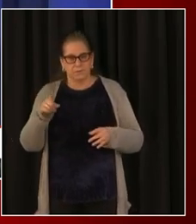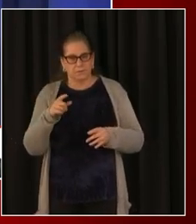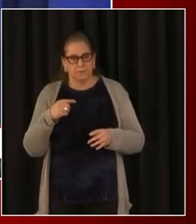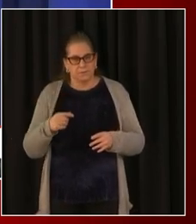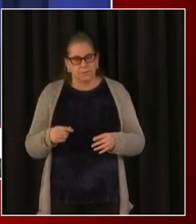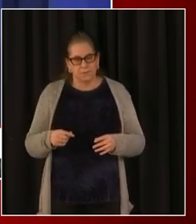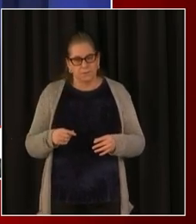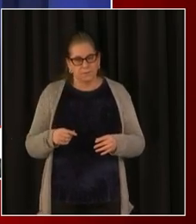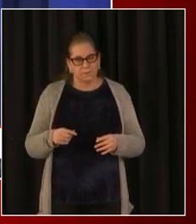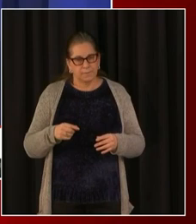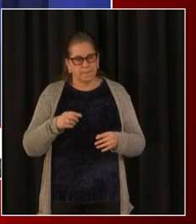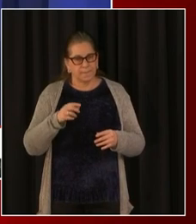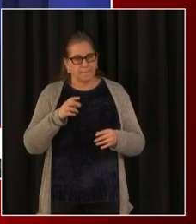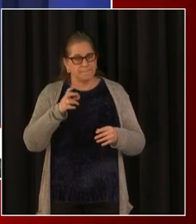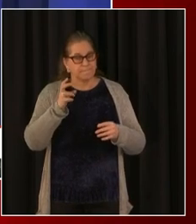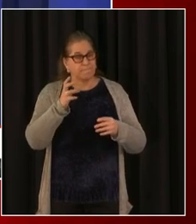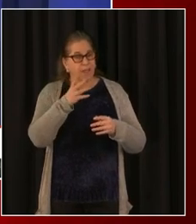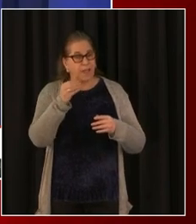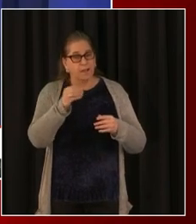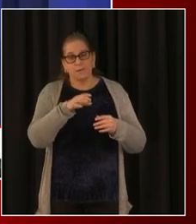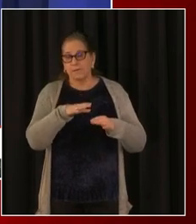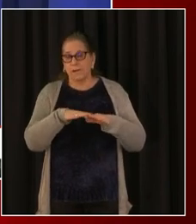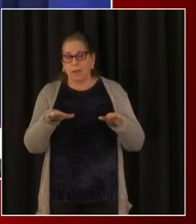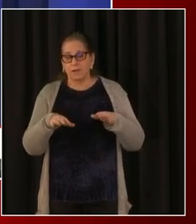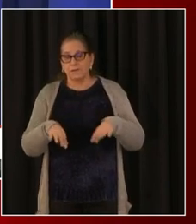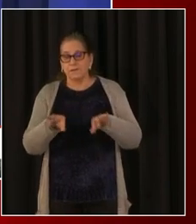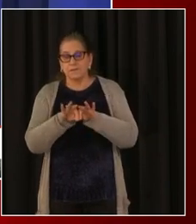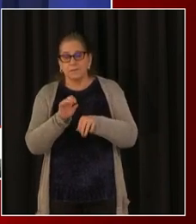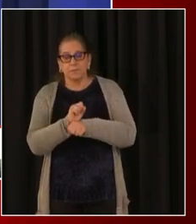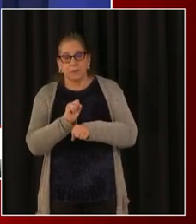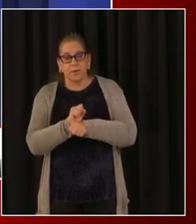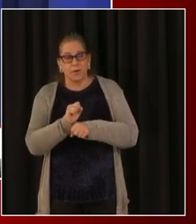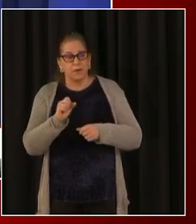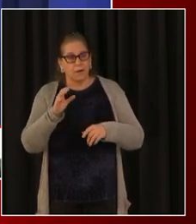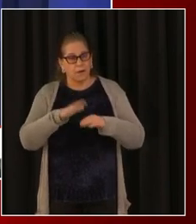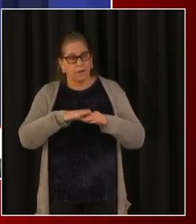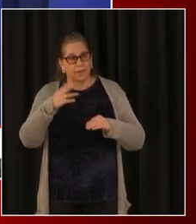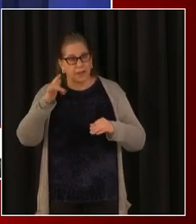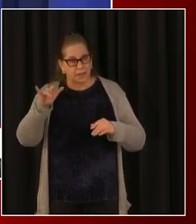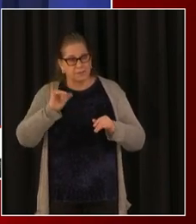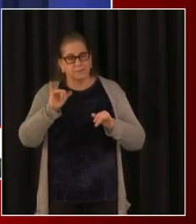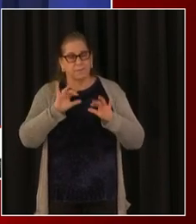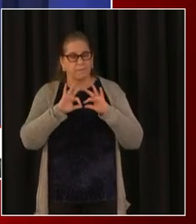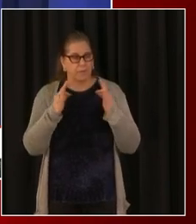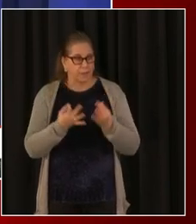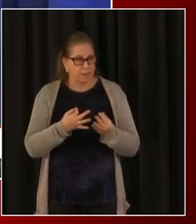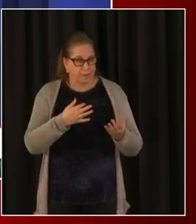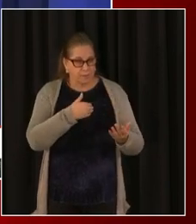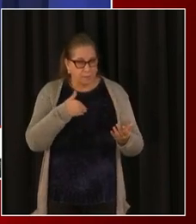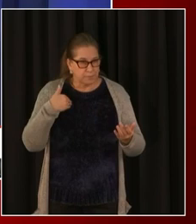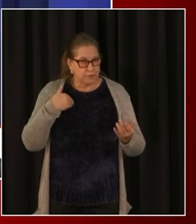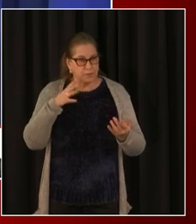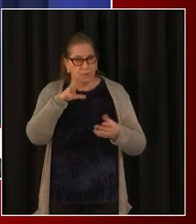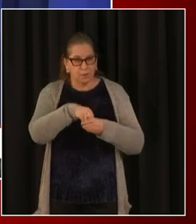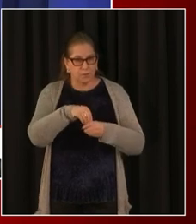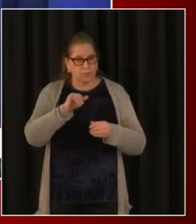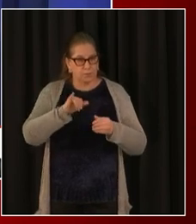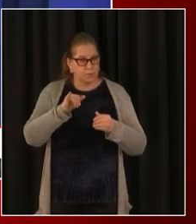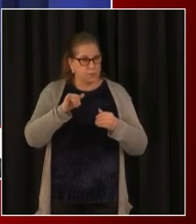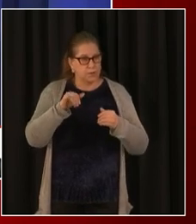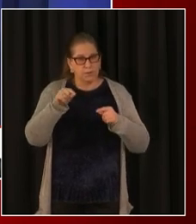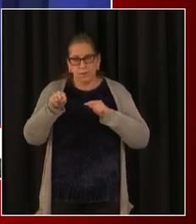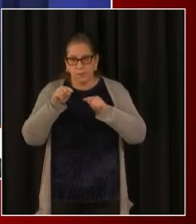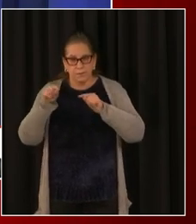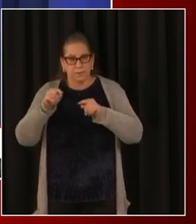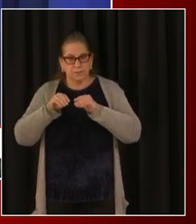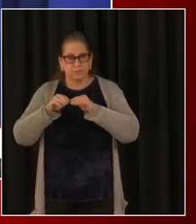non-essential employees on the Hill or their family members, so that people know what the resources are in the District of Columbia